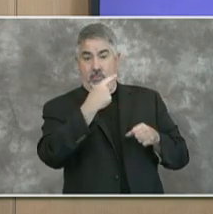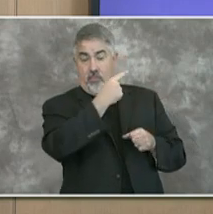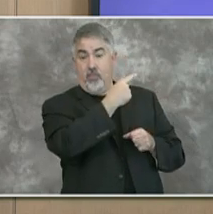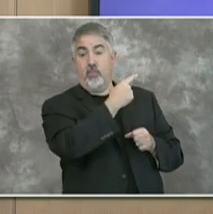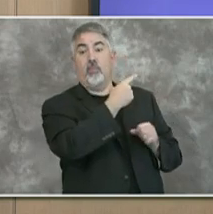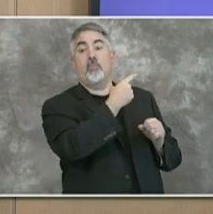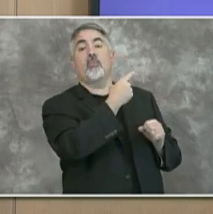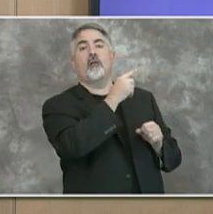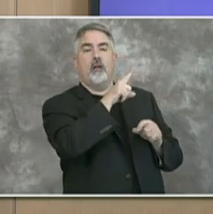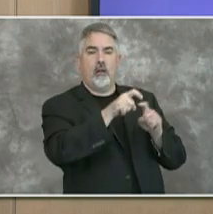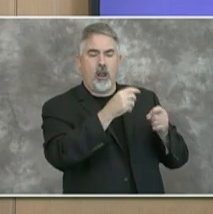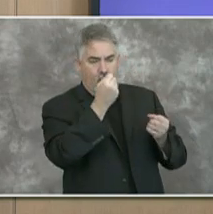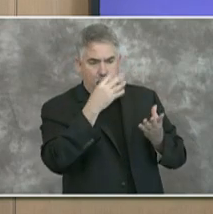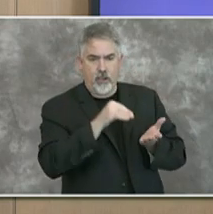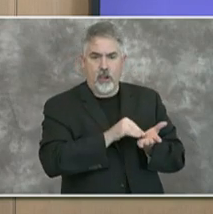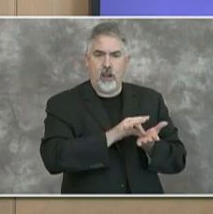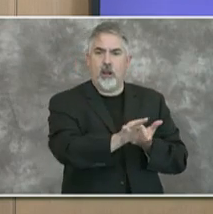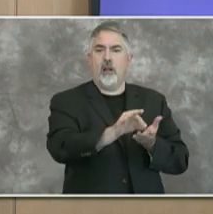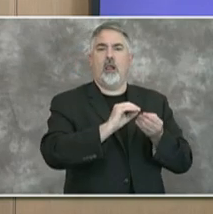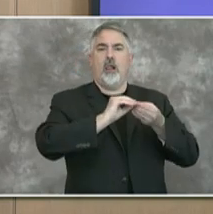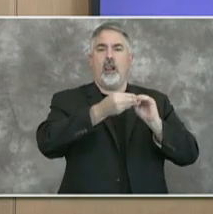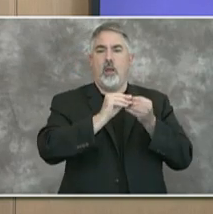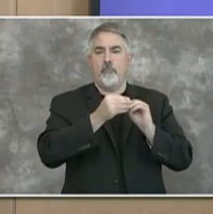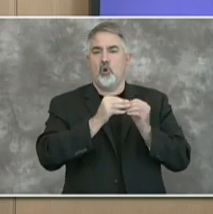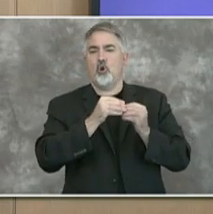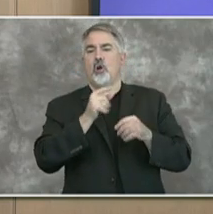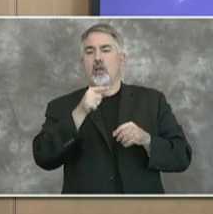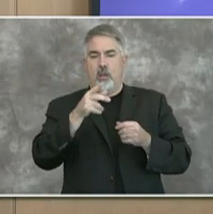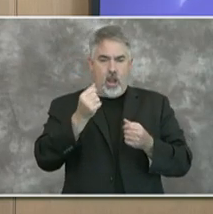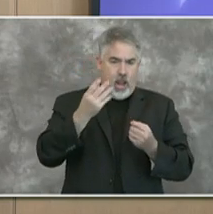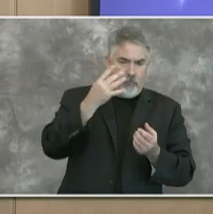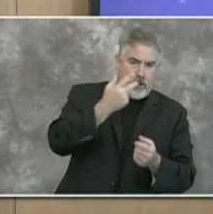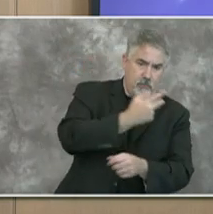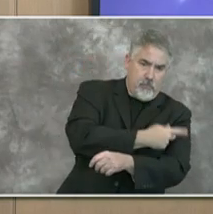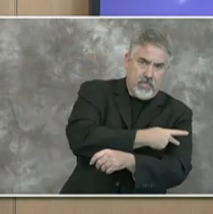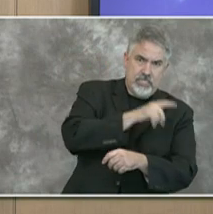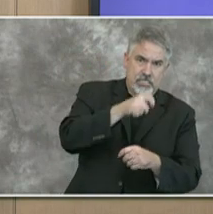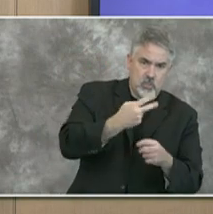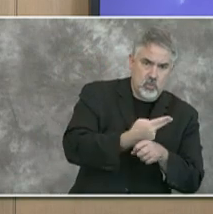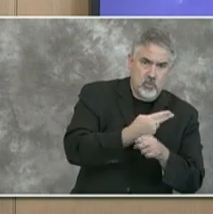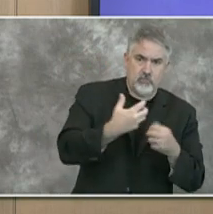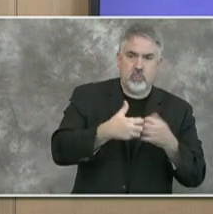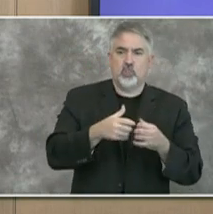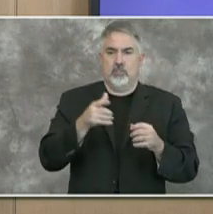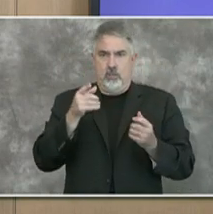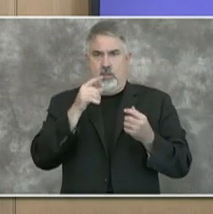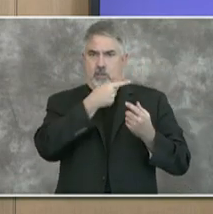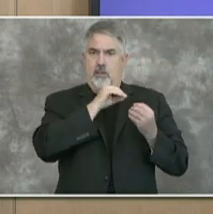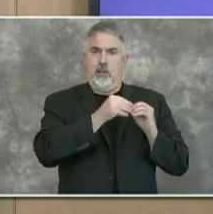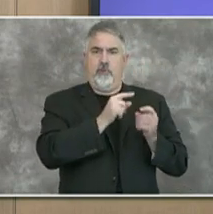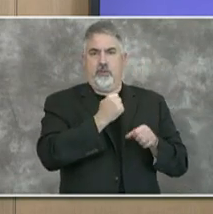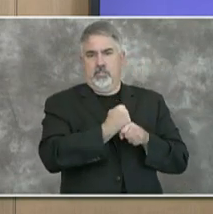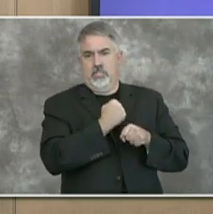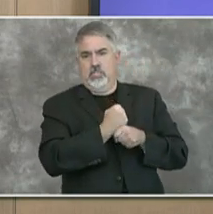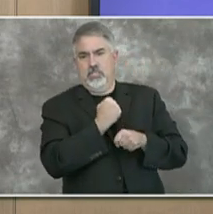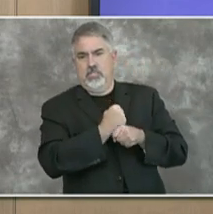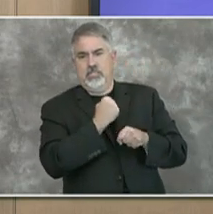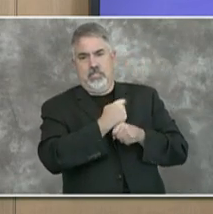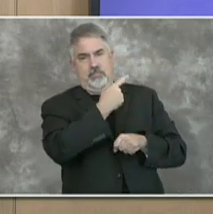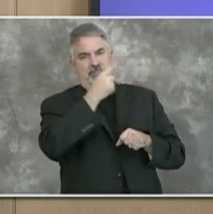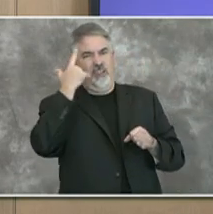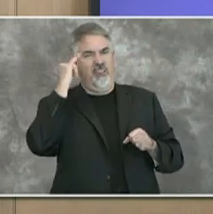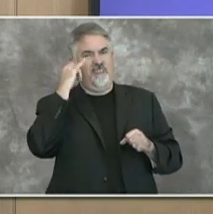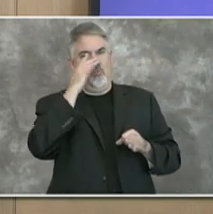number of ICU beds, total number of ICU patients, total number on ventilators. They're reporting all these metrics up so that the state can